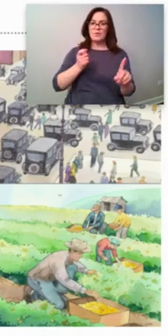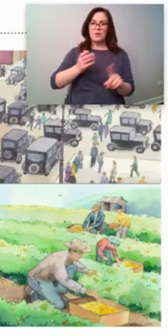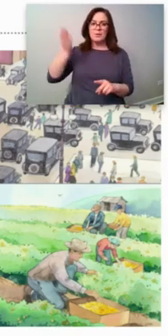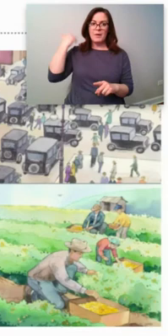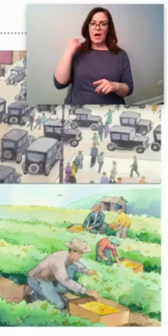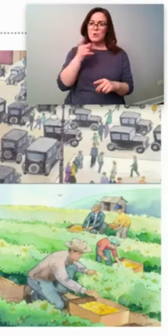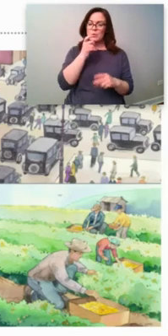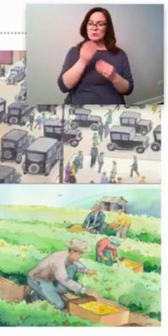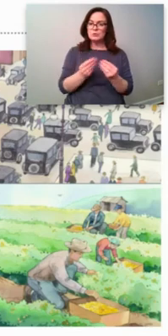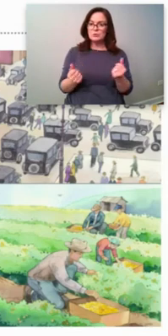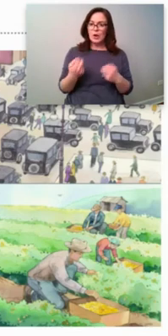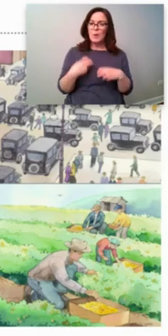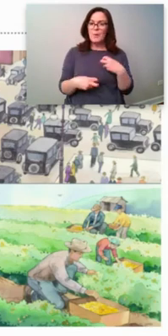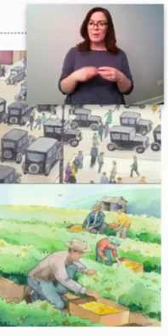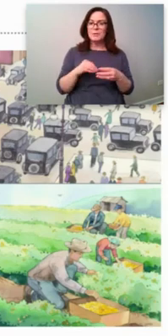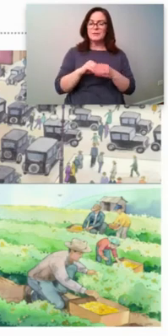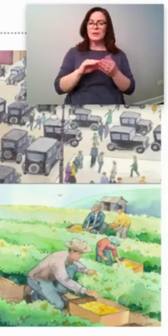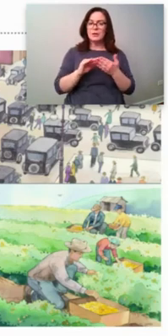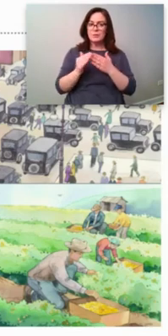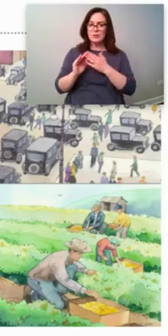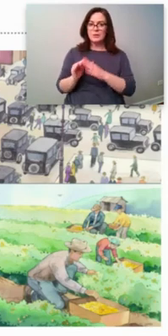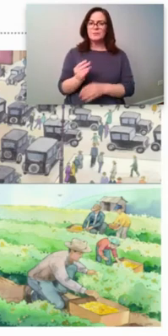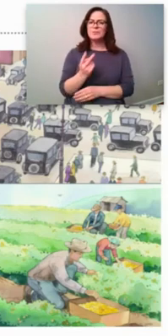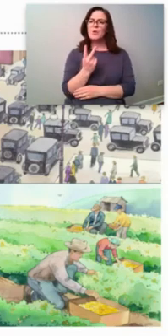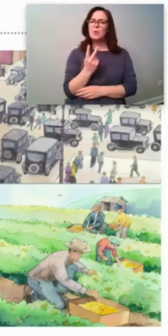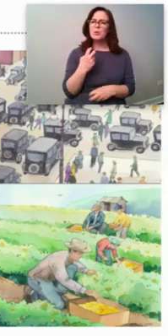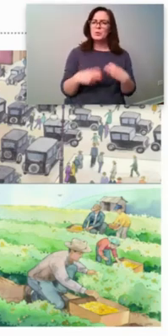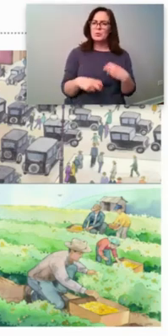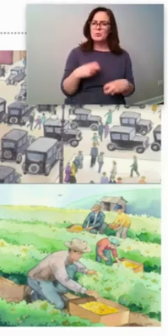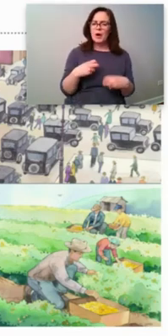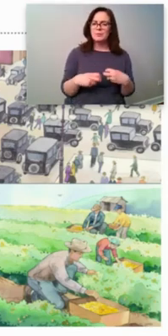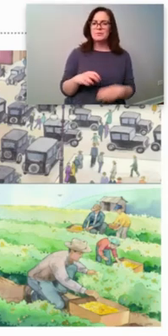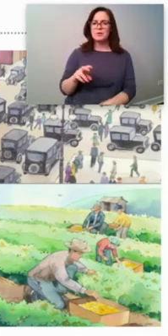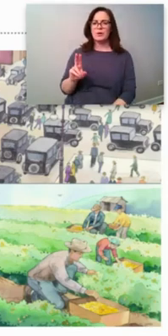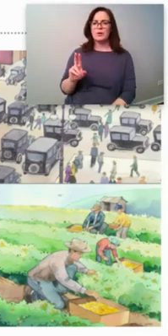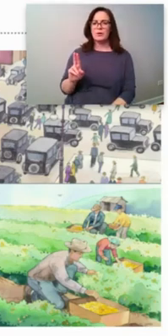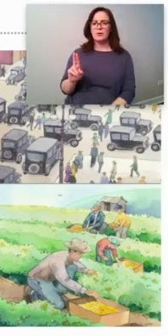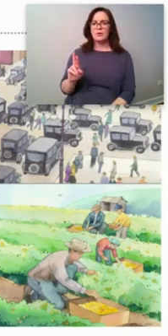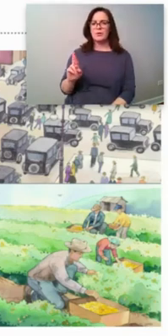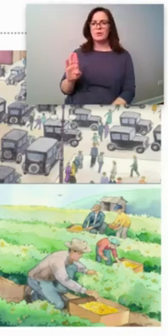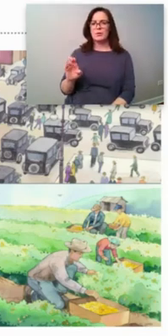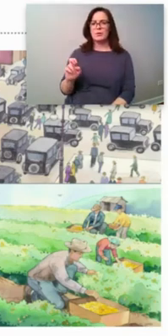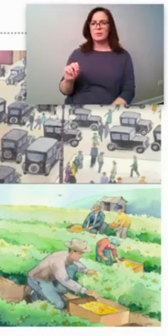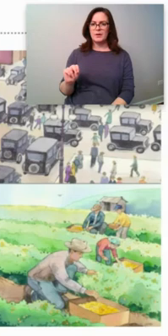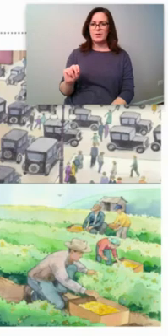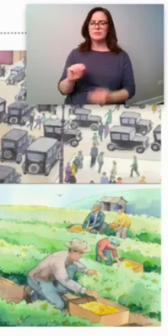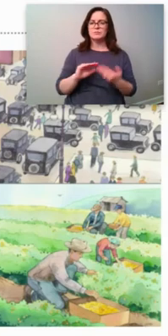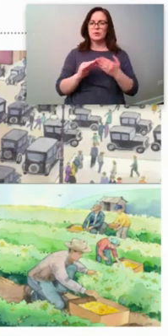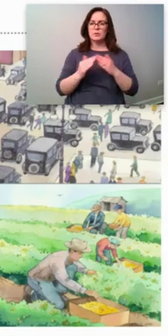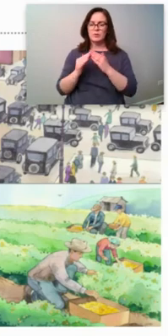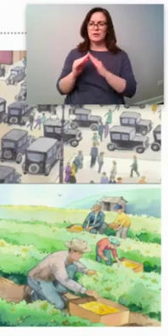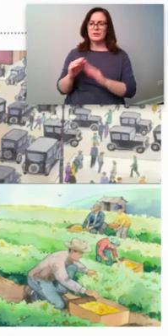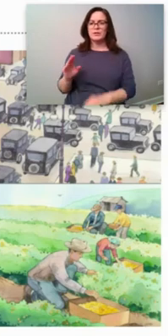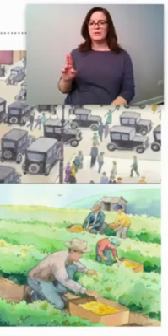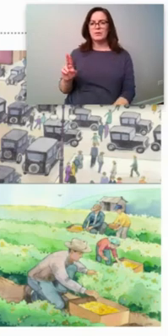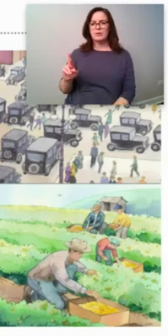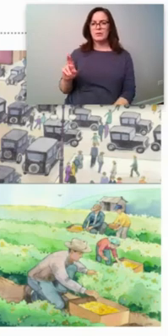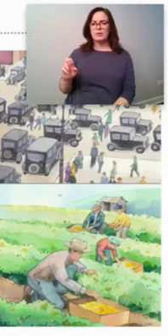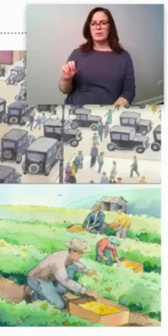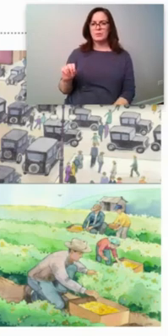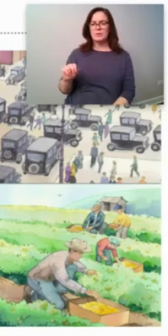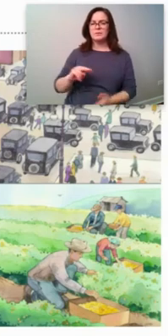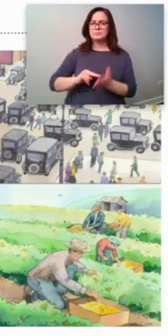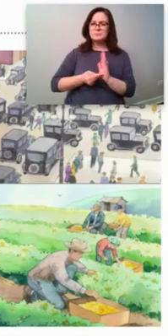communities. 2 of the problems were in urban communities, and 2 of the problems were in rural